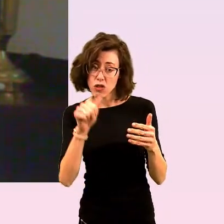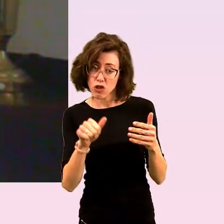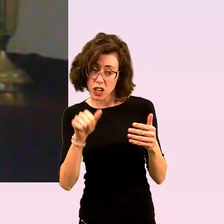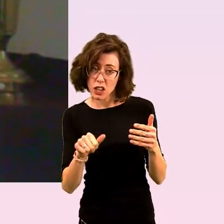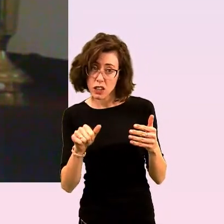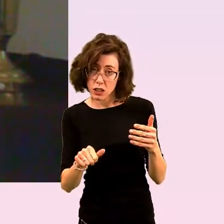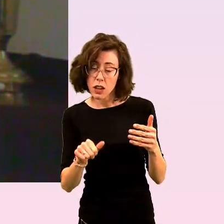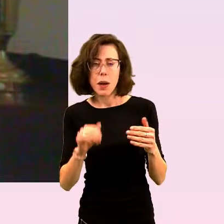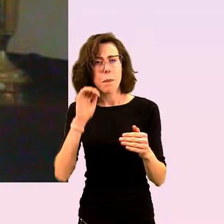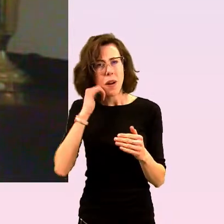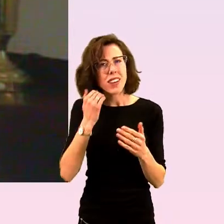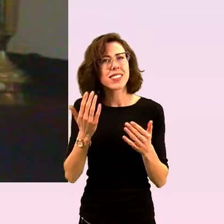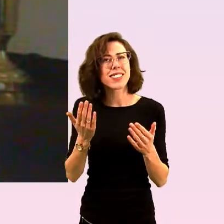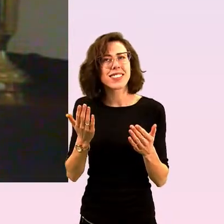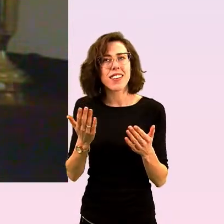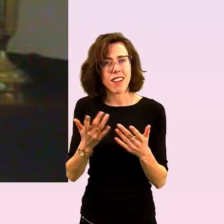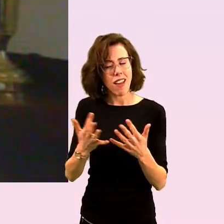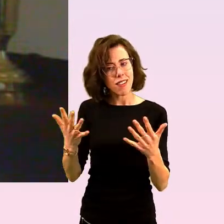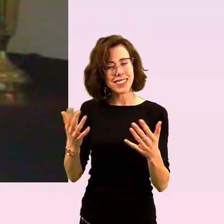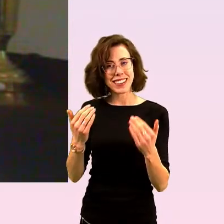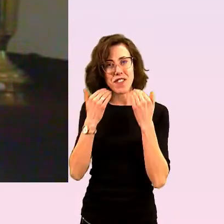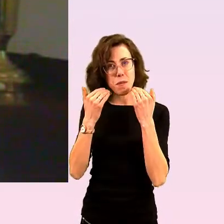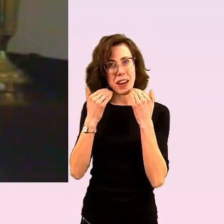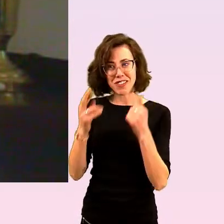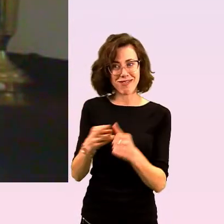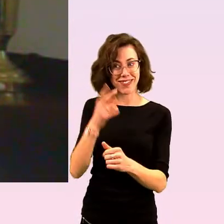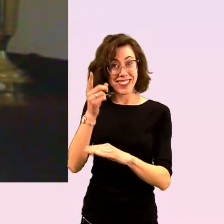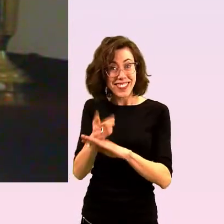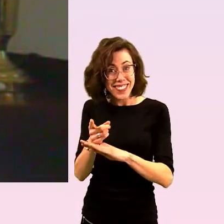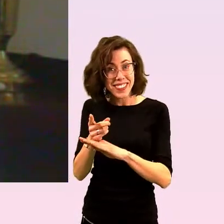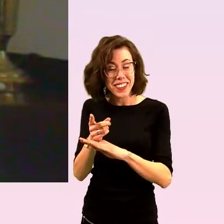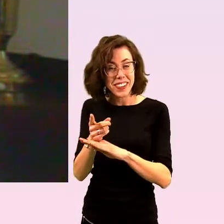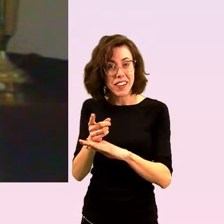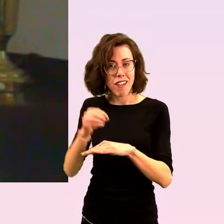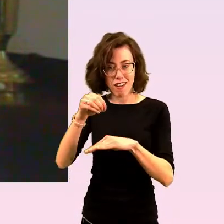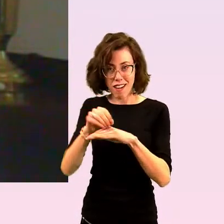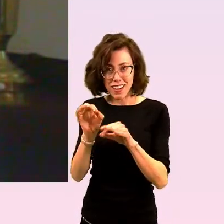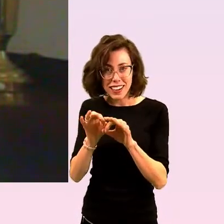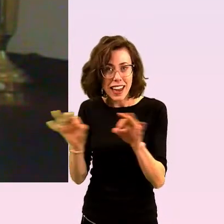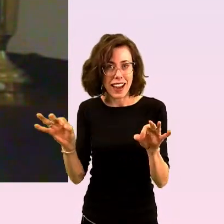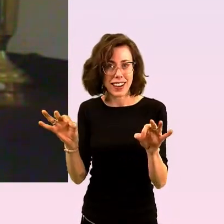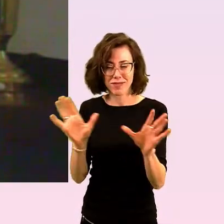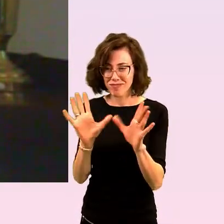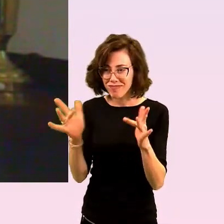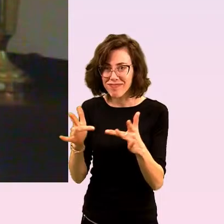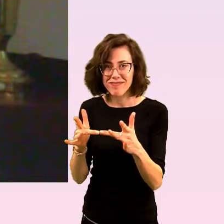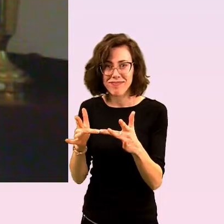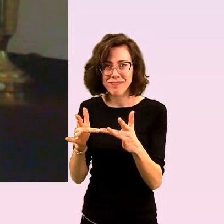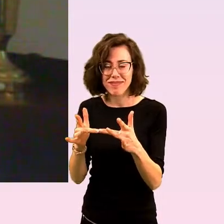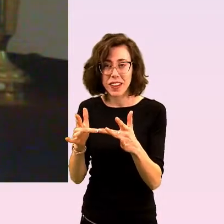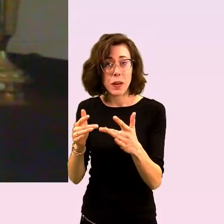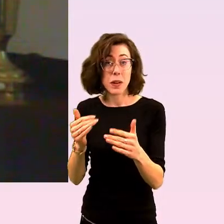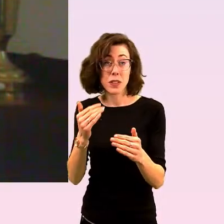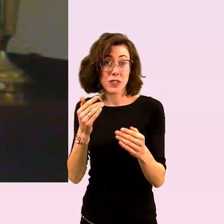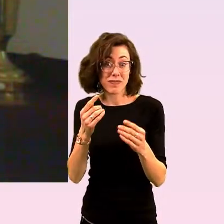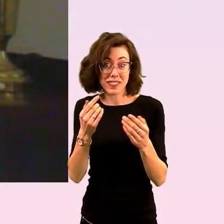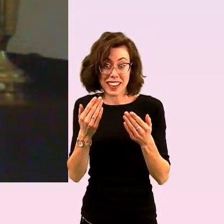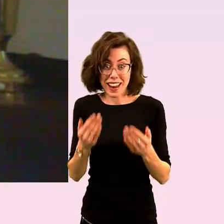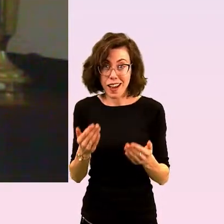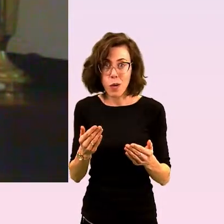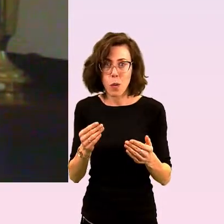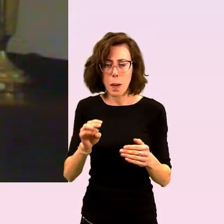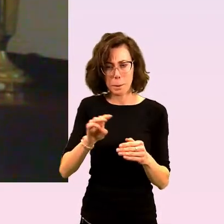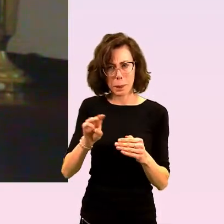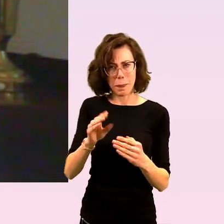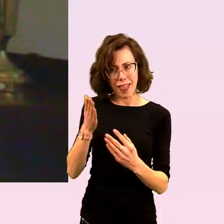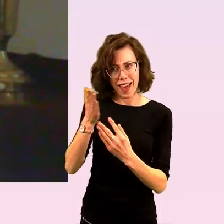of the information we would think was there as well. And, you know, there's a series of reasons why people are now accessing it, you